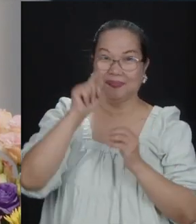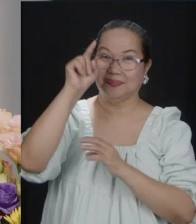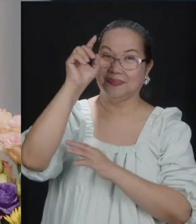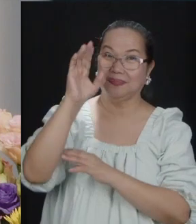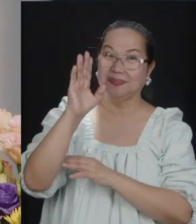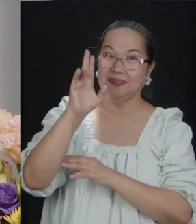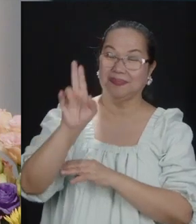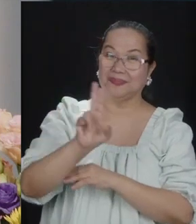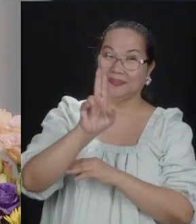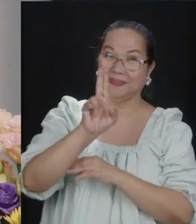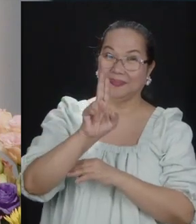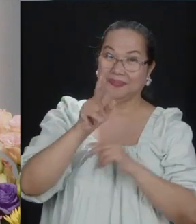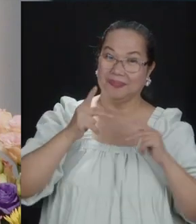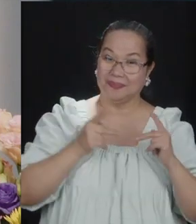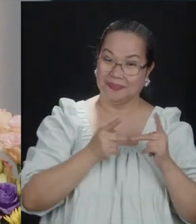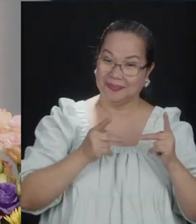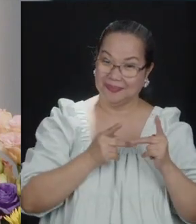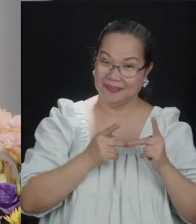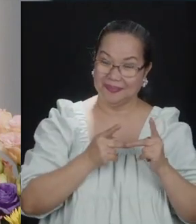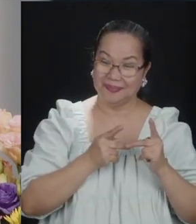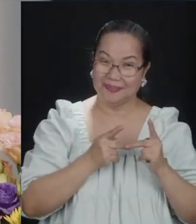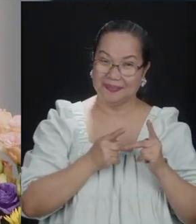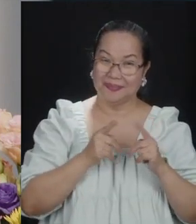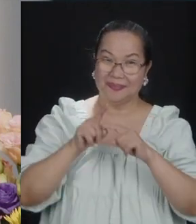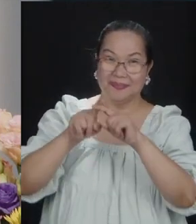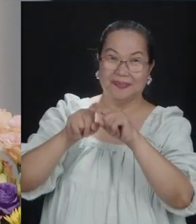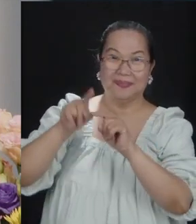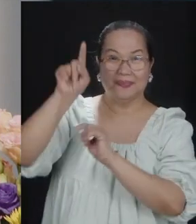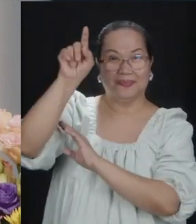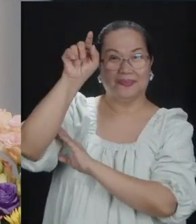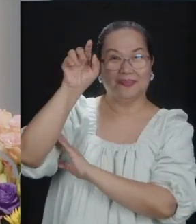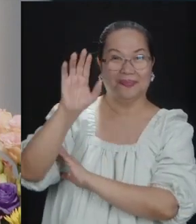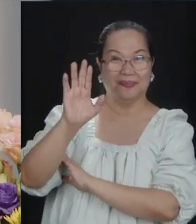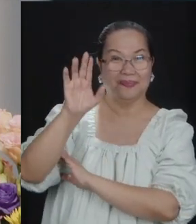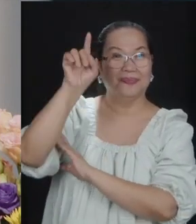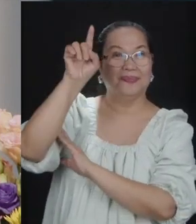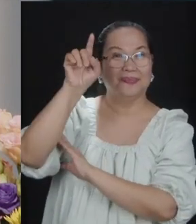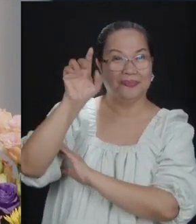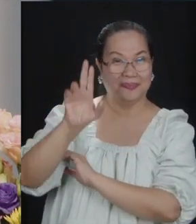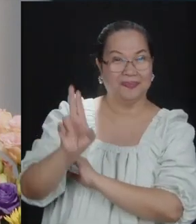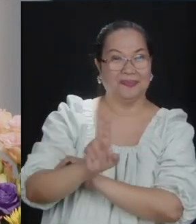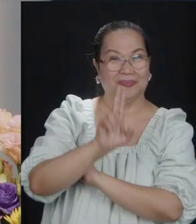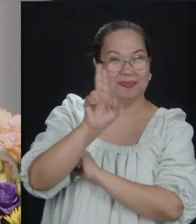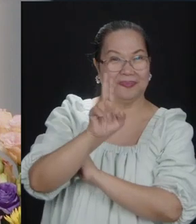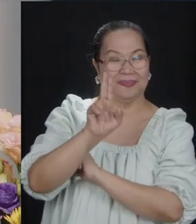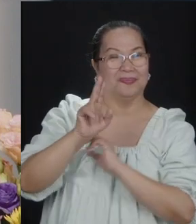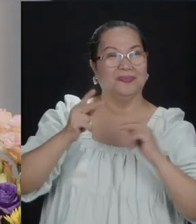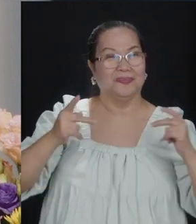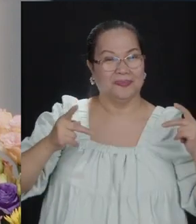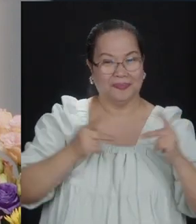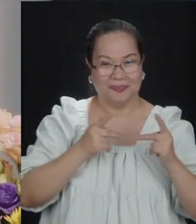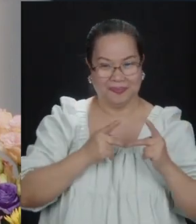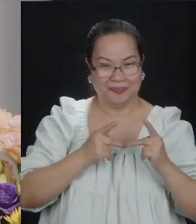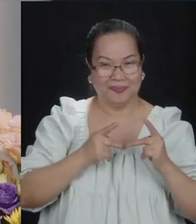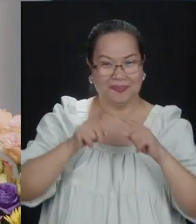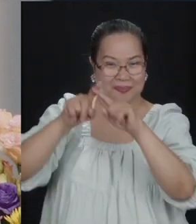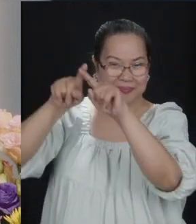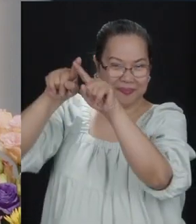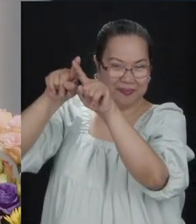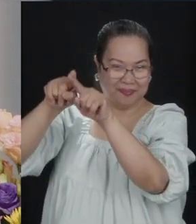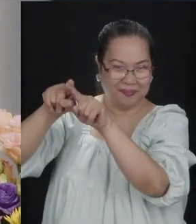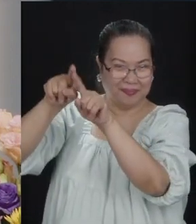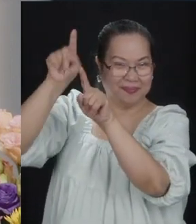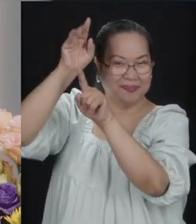uses pain to help us rely on him. God uses pain to help us